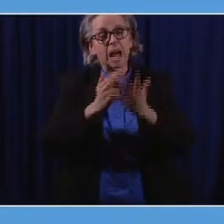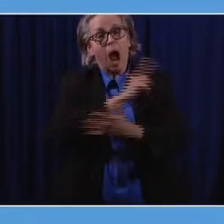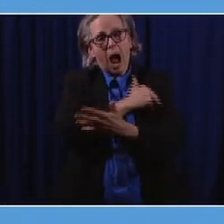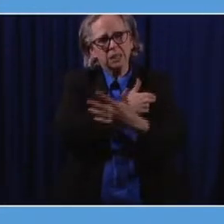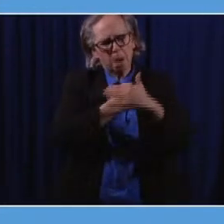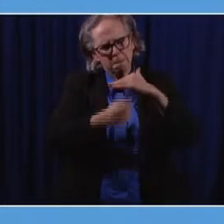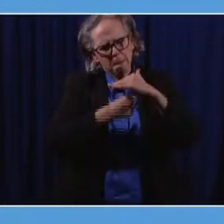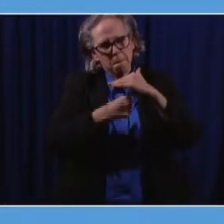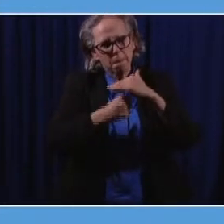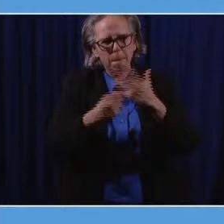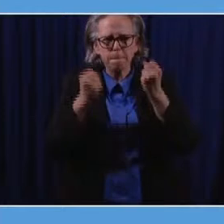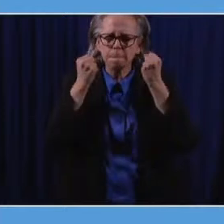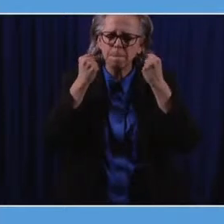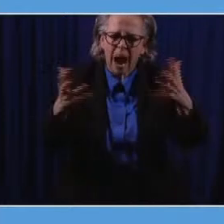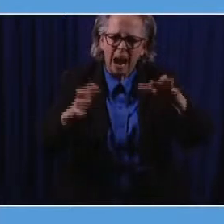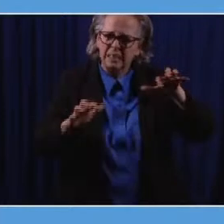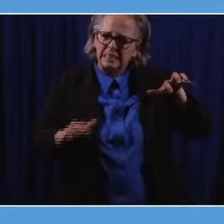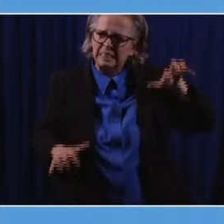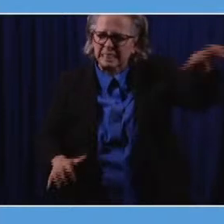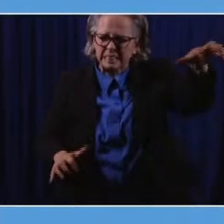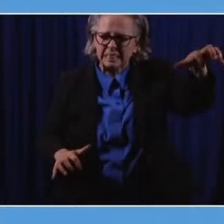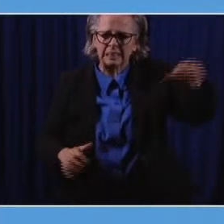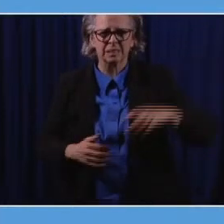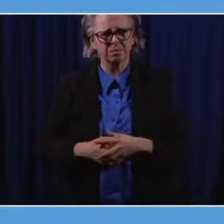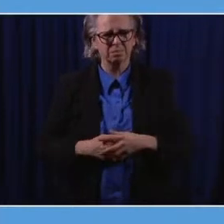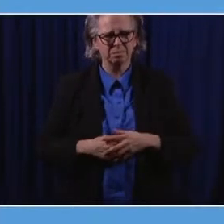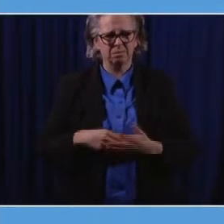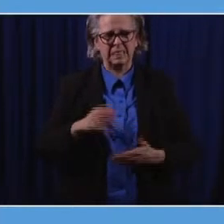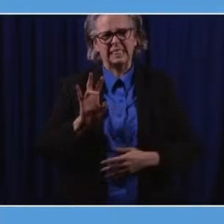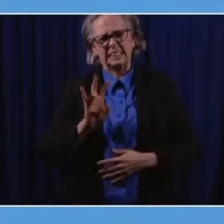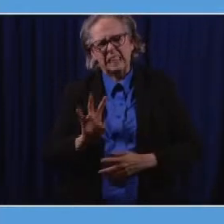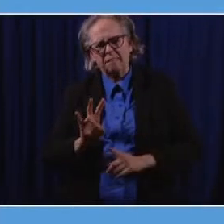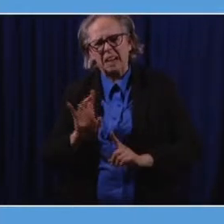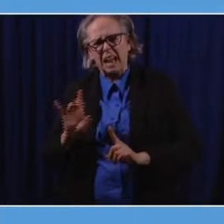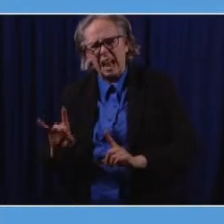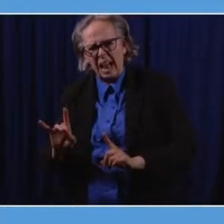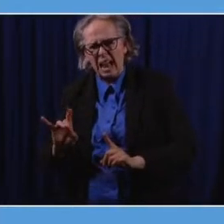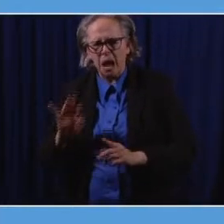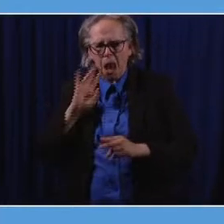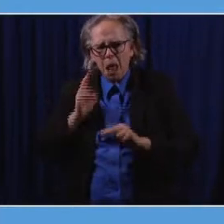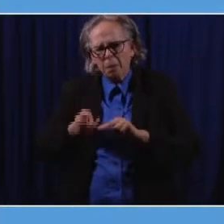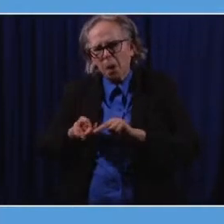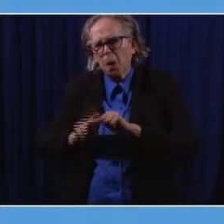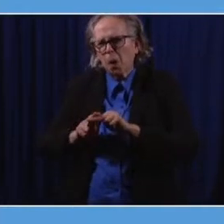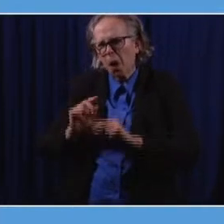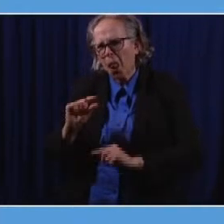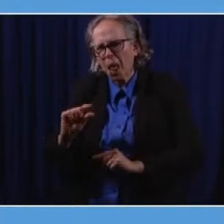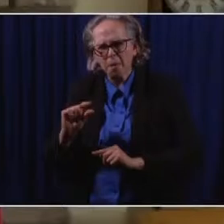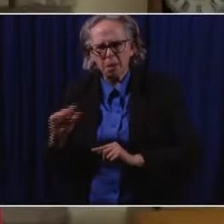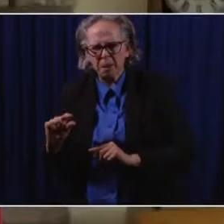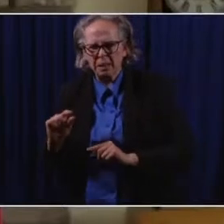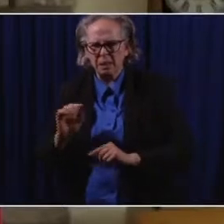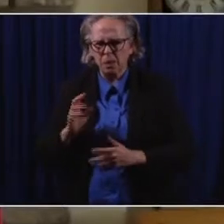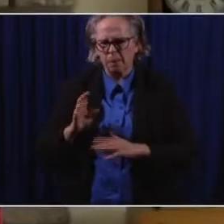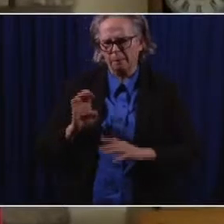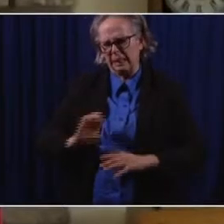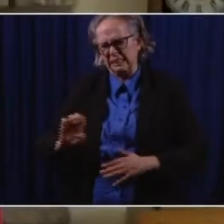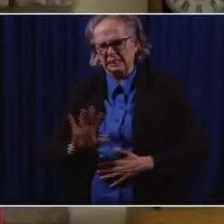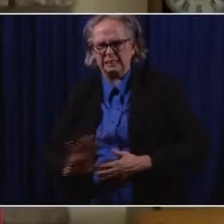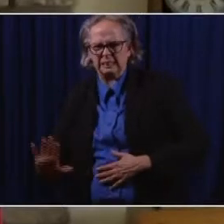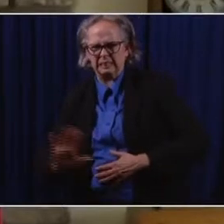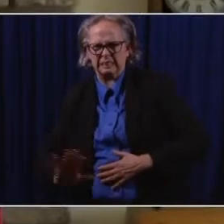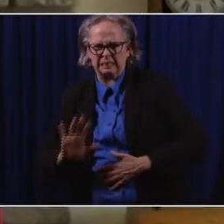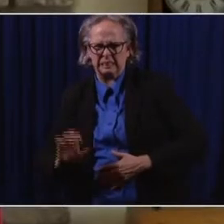with some increases in regions 7 and 8, which is southeast Ohio. I will make it clear, all of our regions